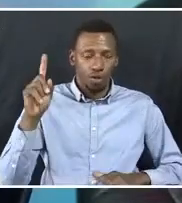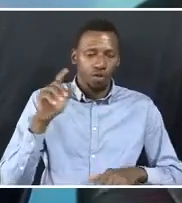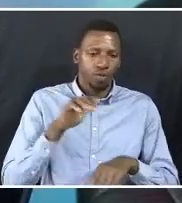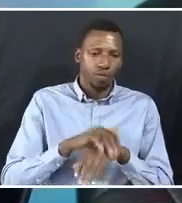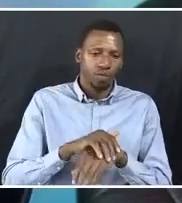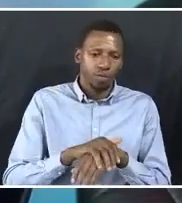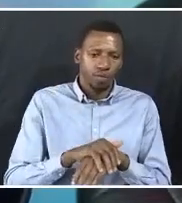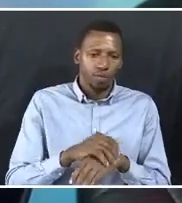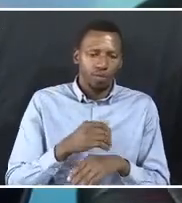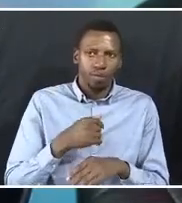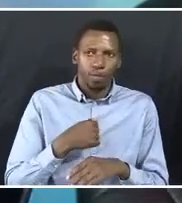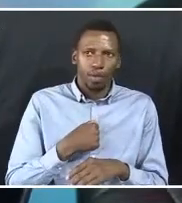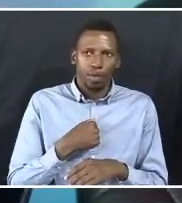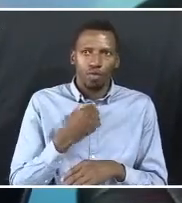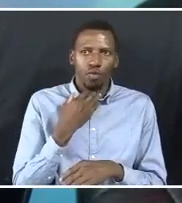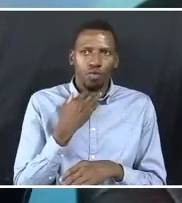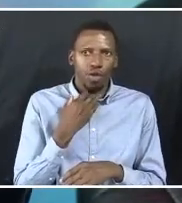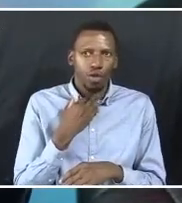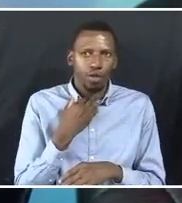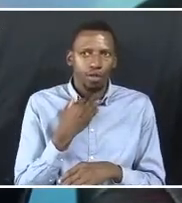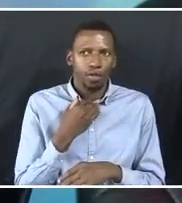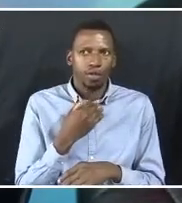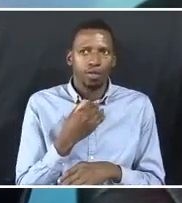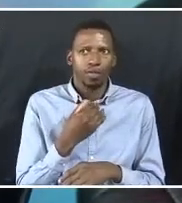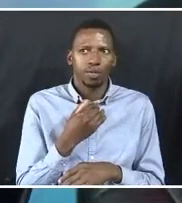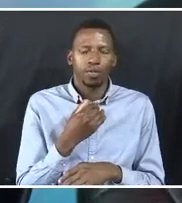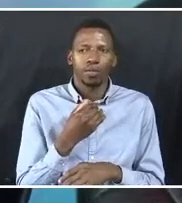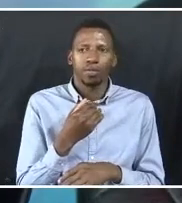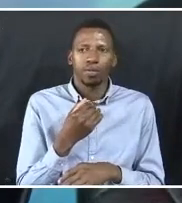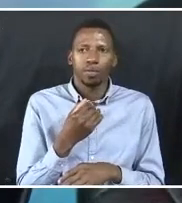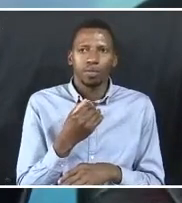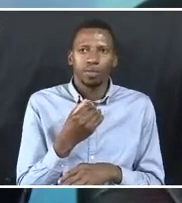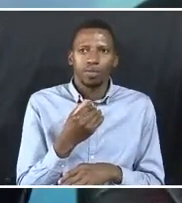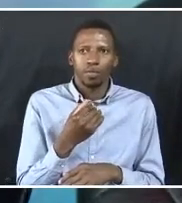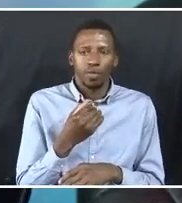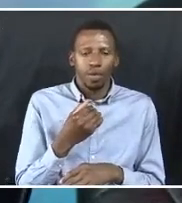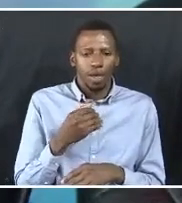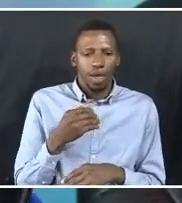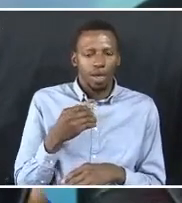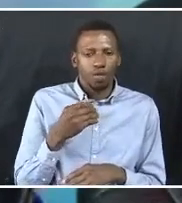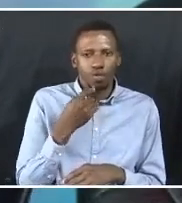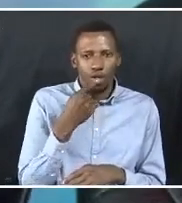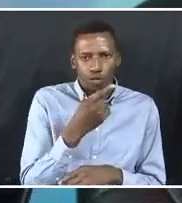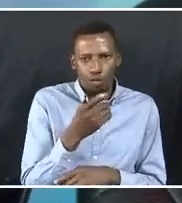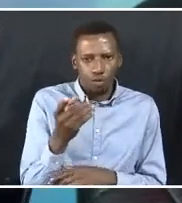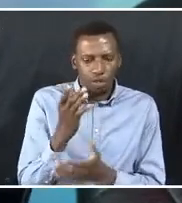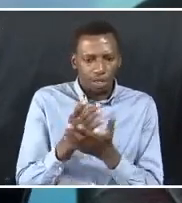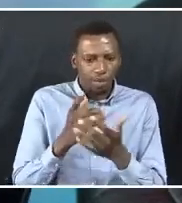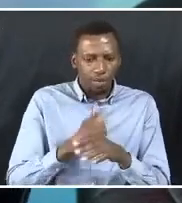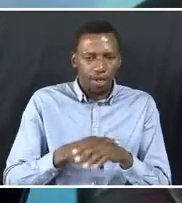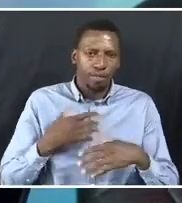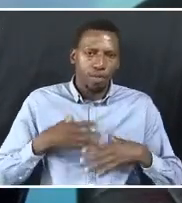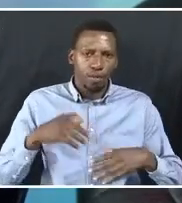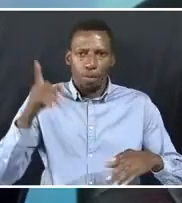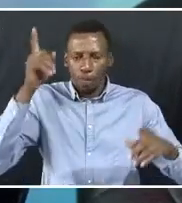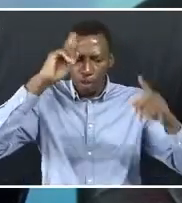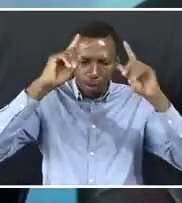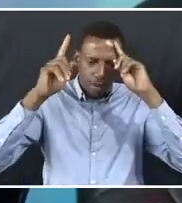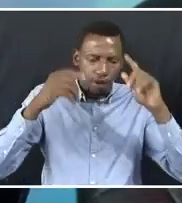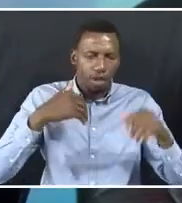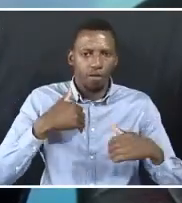want to clear something that it is a misperception that people have that